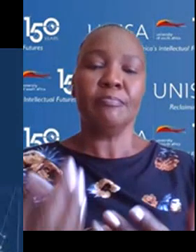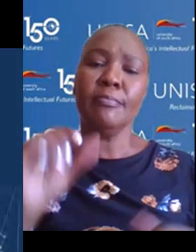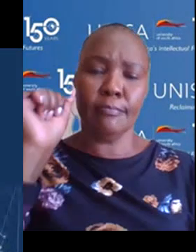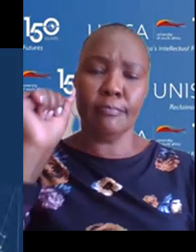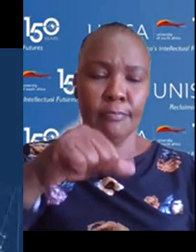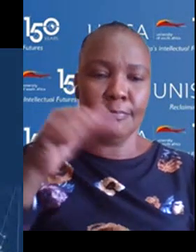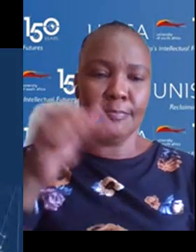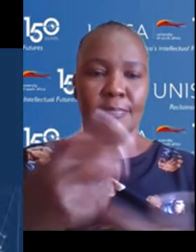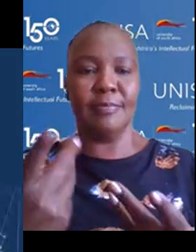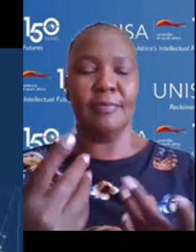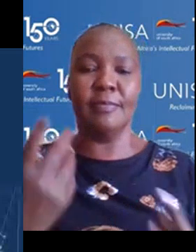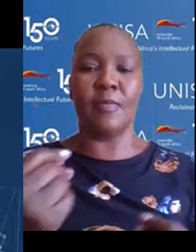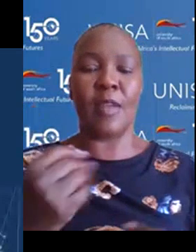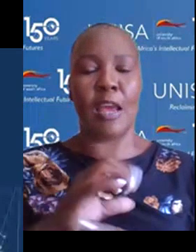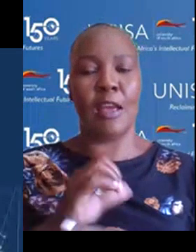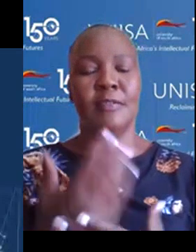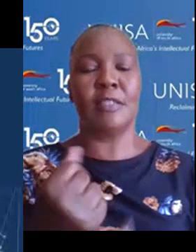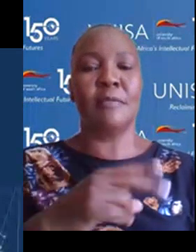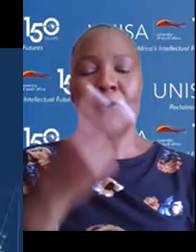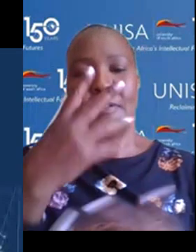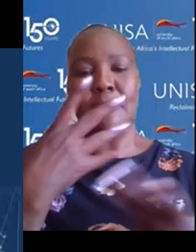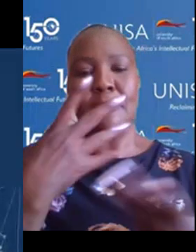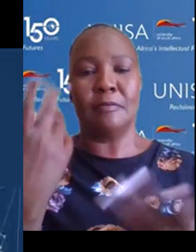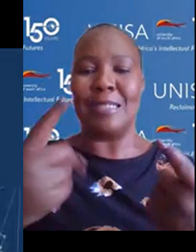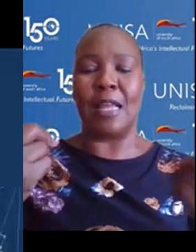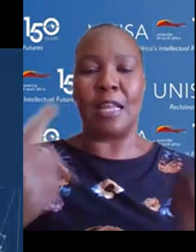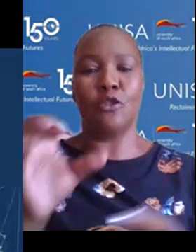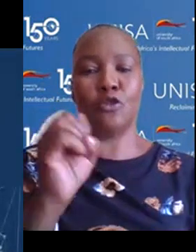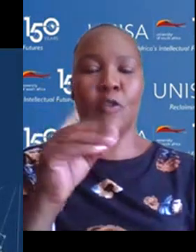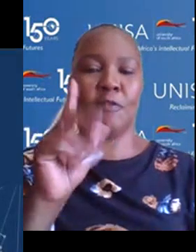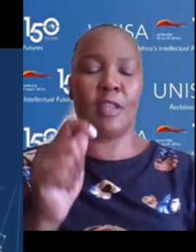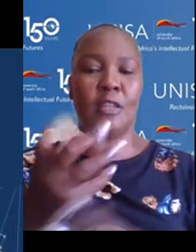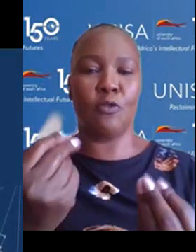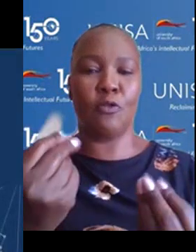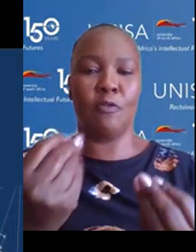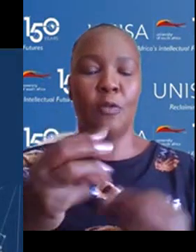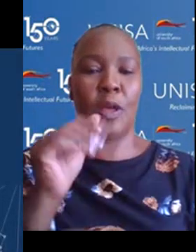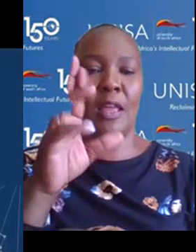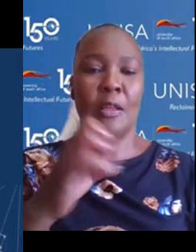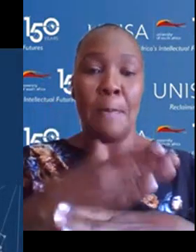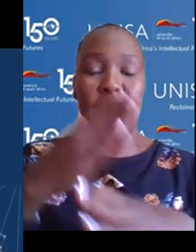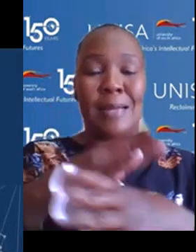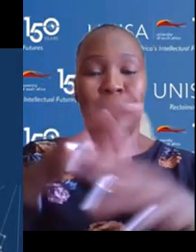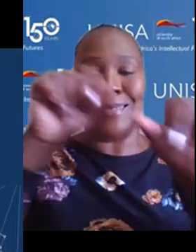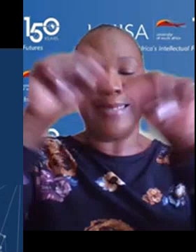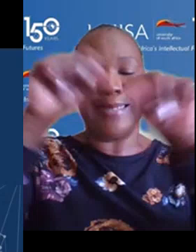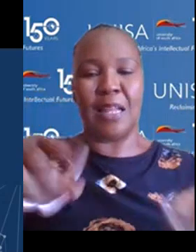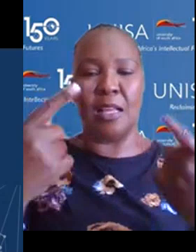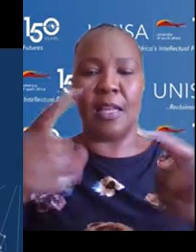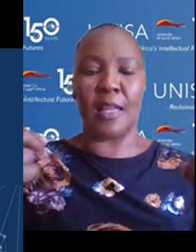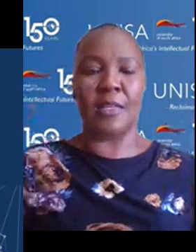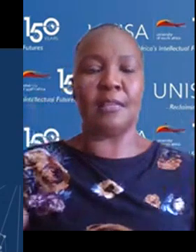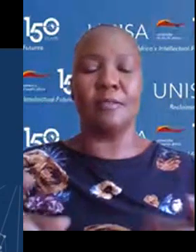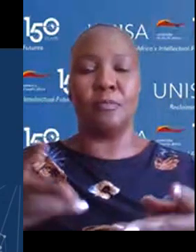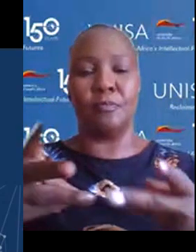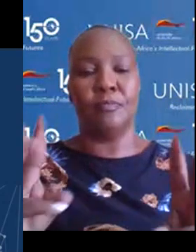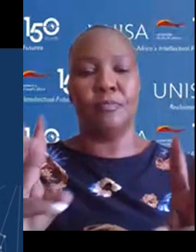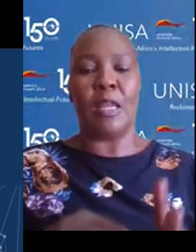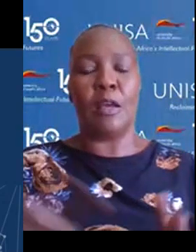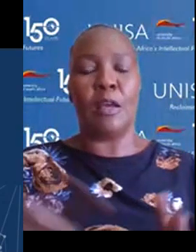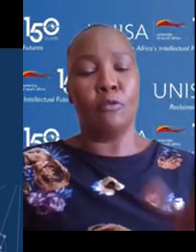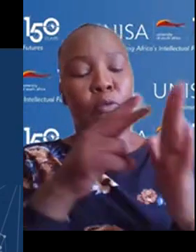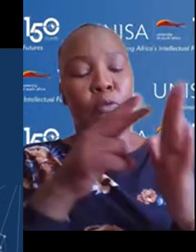going to have some fun with all the different types of softwares. Now, your operating system, there are different types. All right, if you look on the little diagrams